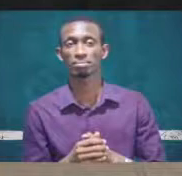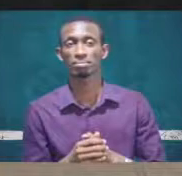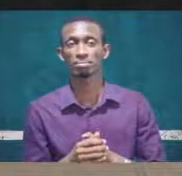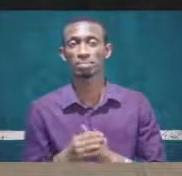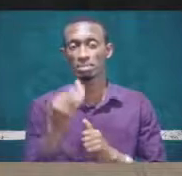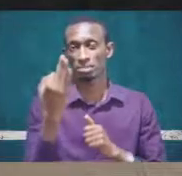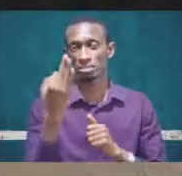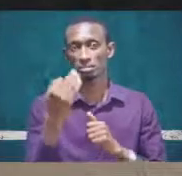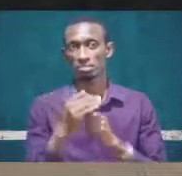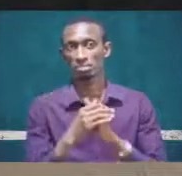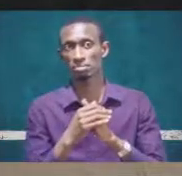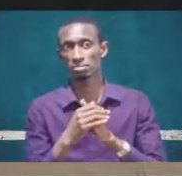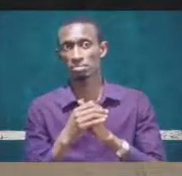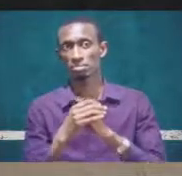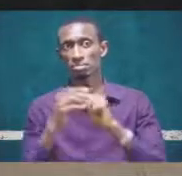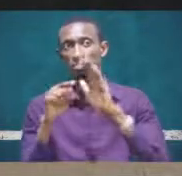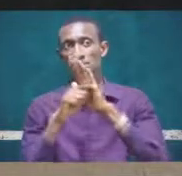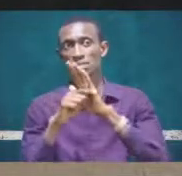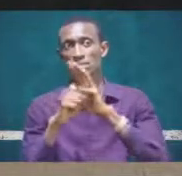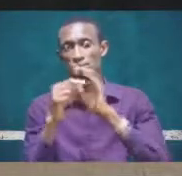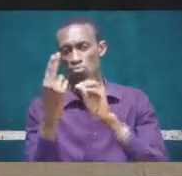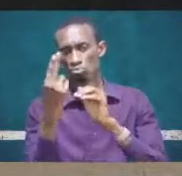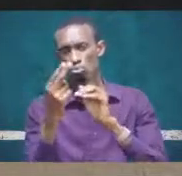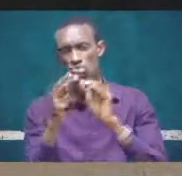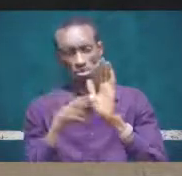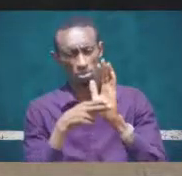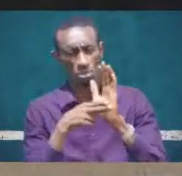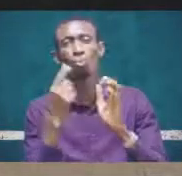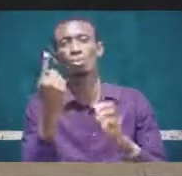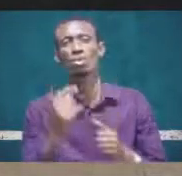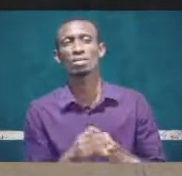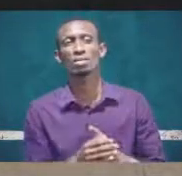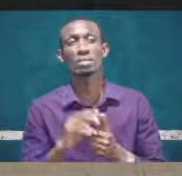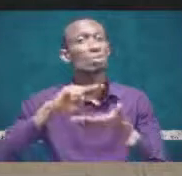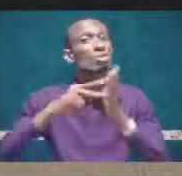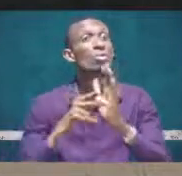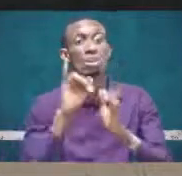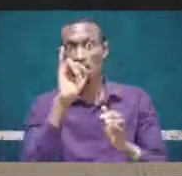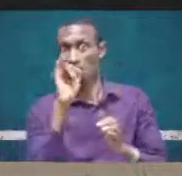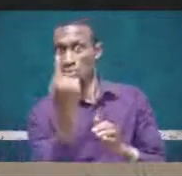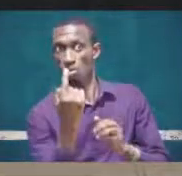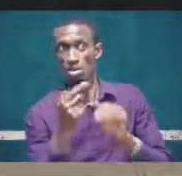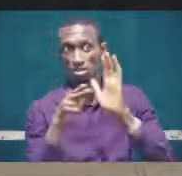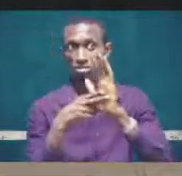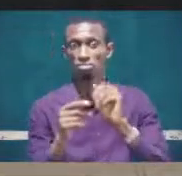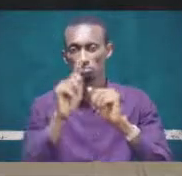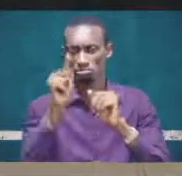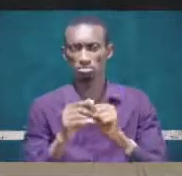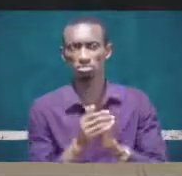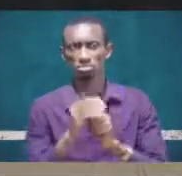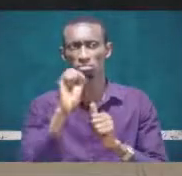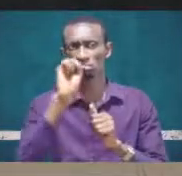I3 minus 2 is 1. Means that I1 is equal to integral